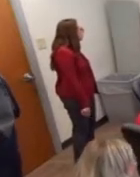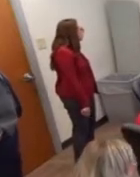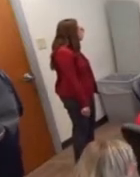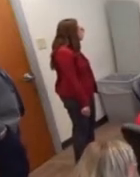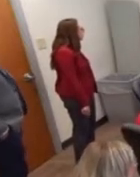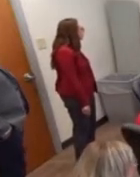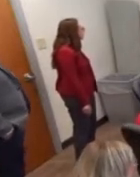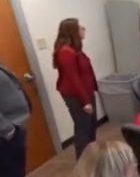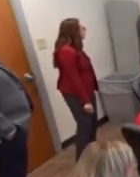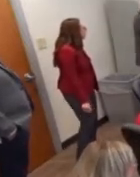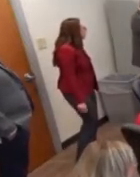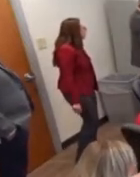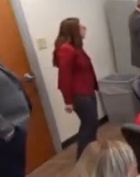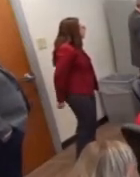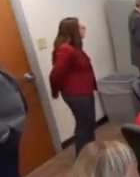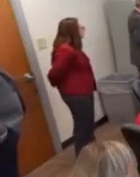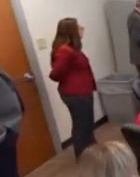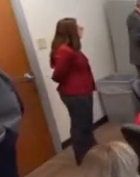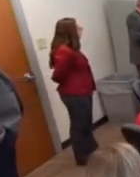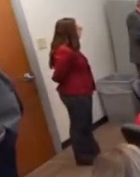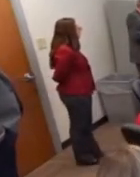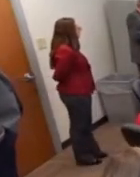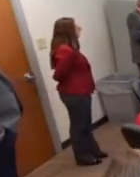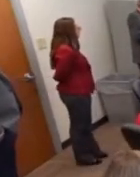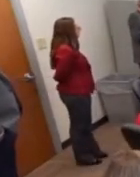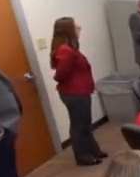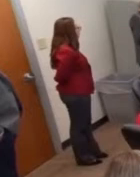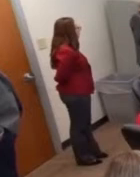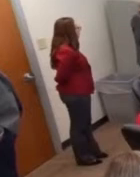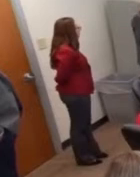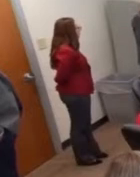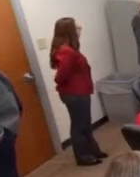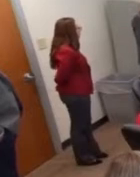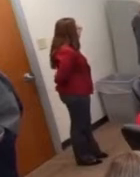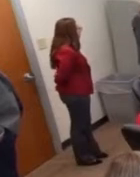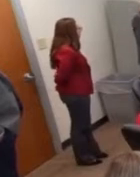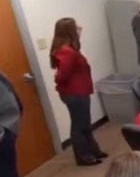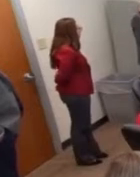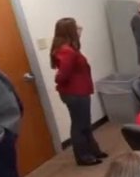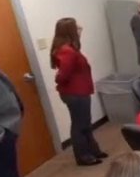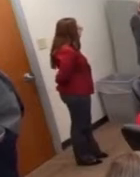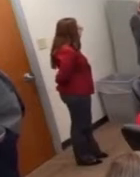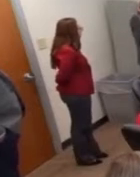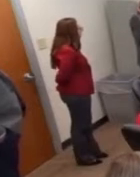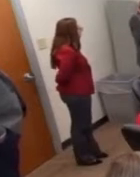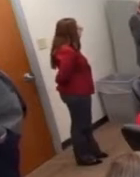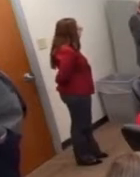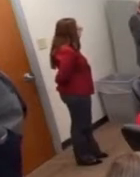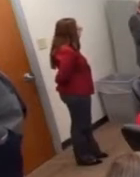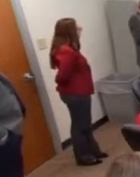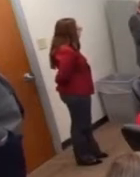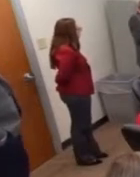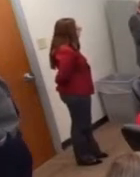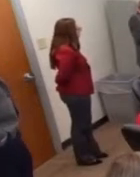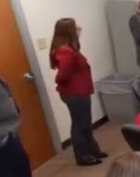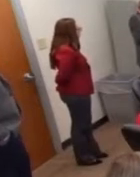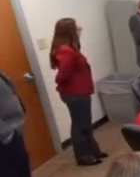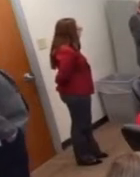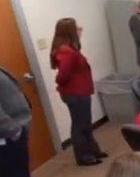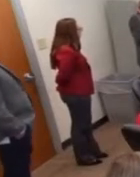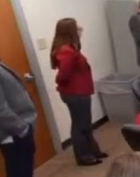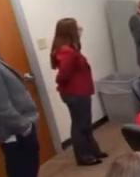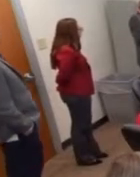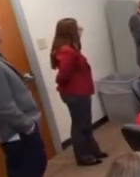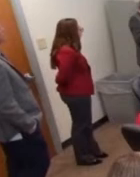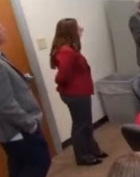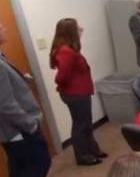they both have is starring conflict with Pisa and the only concern I have about putting the star